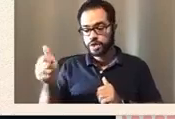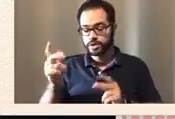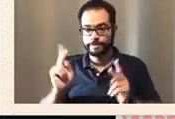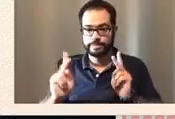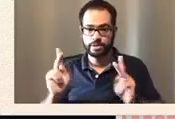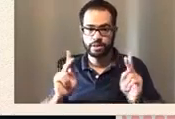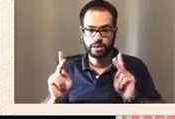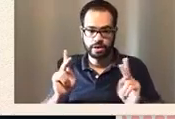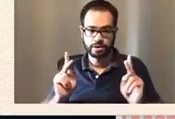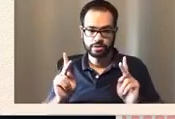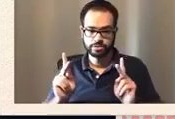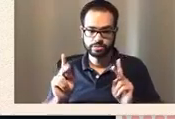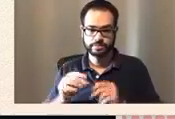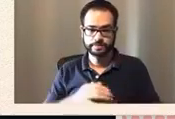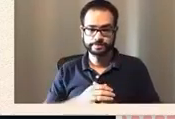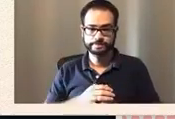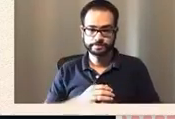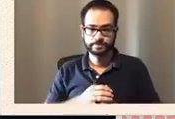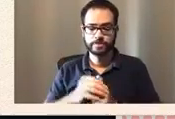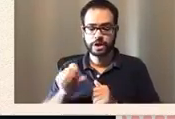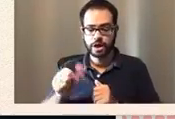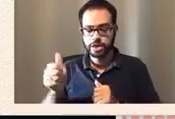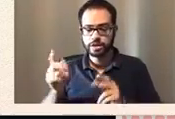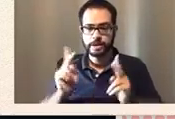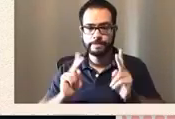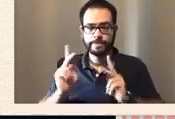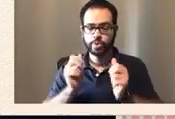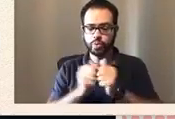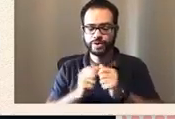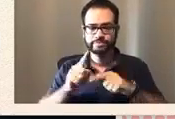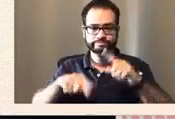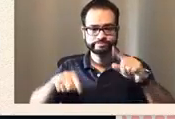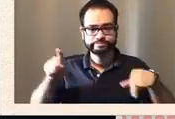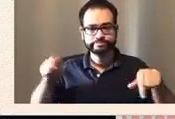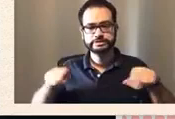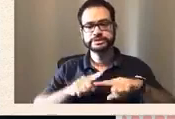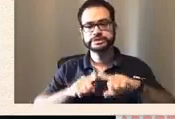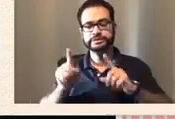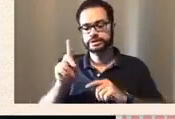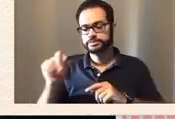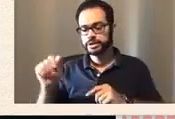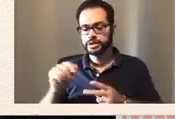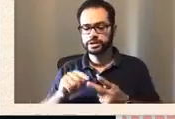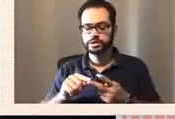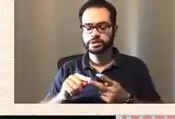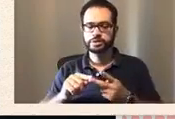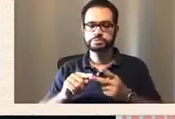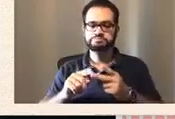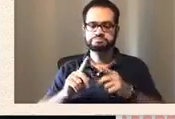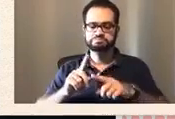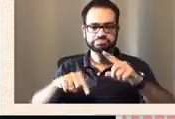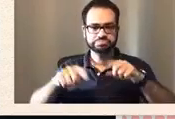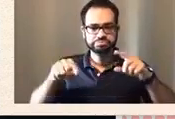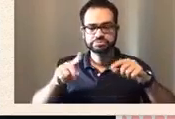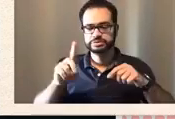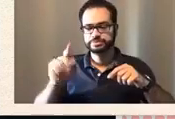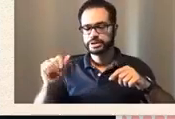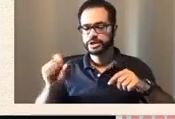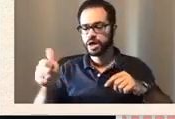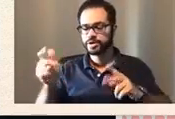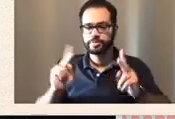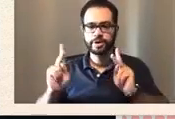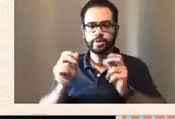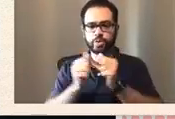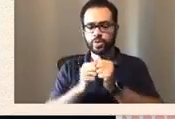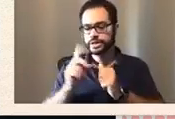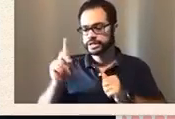well. Others with different disabilities, others with various disabilities, other people with disabilities that might be the